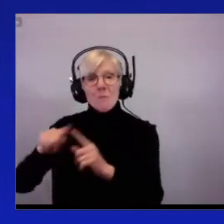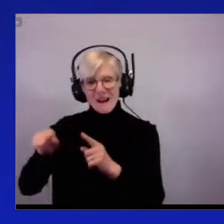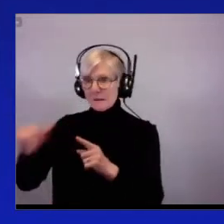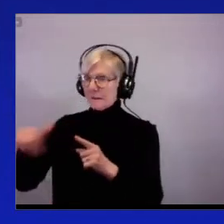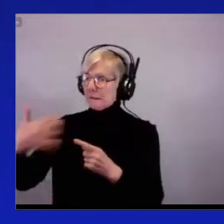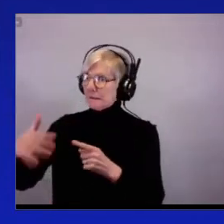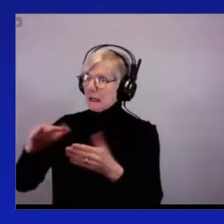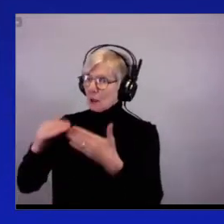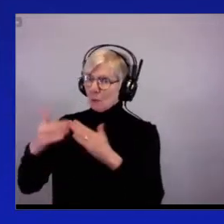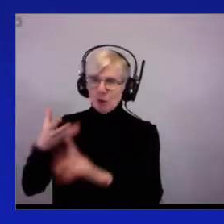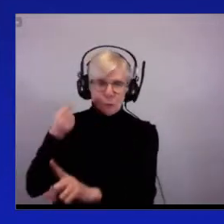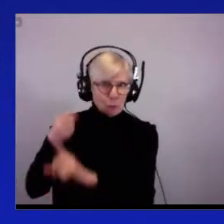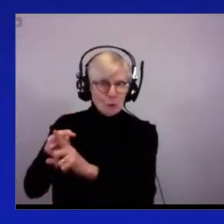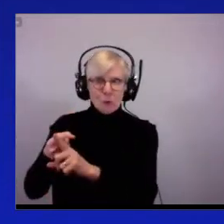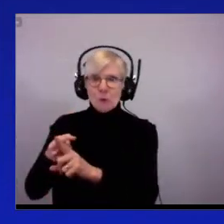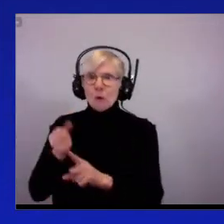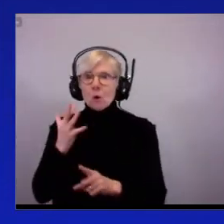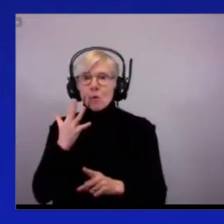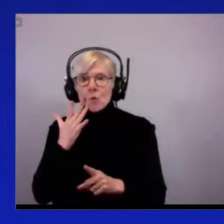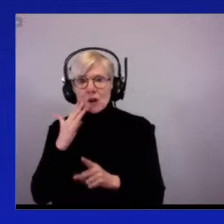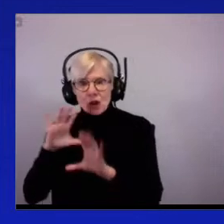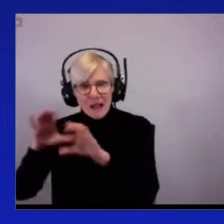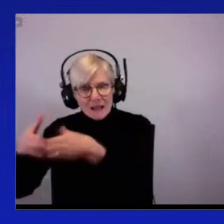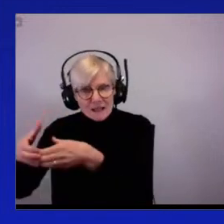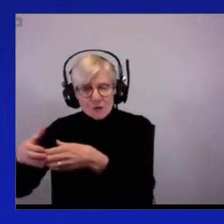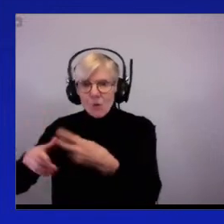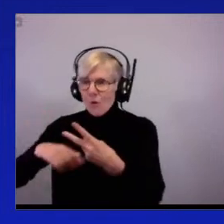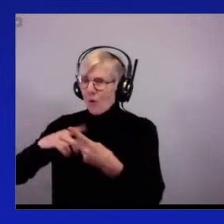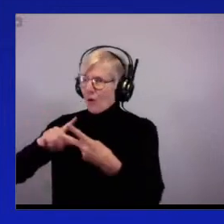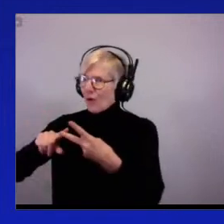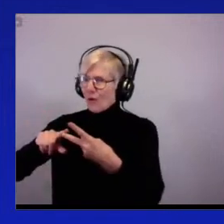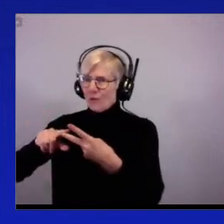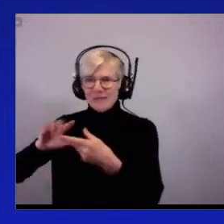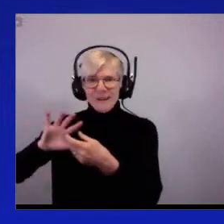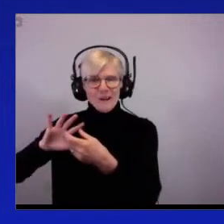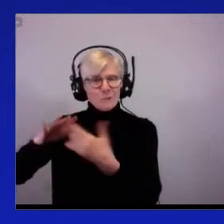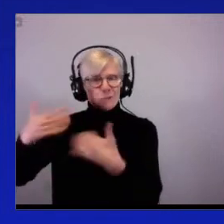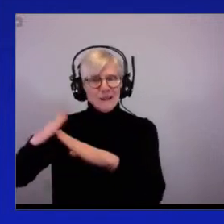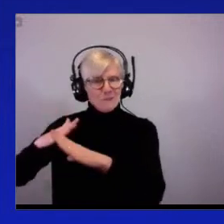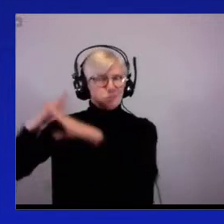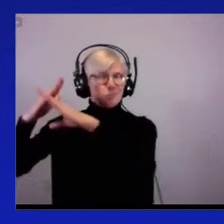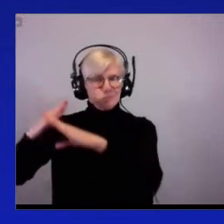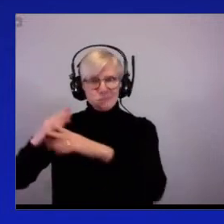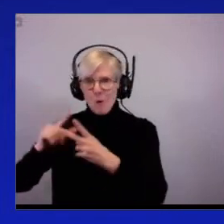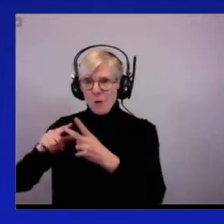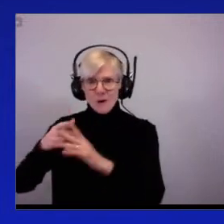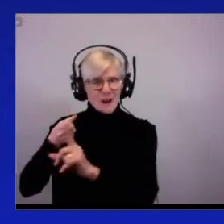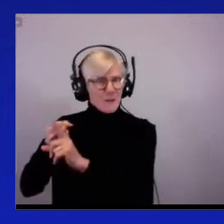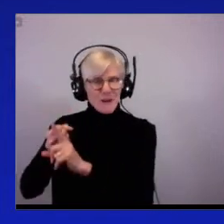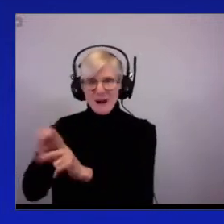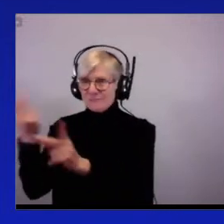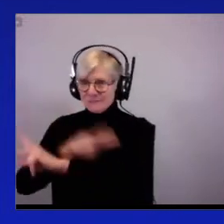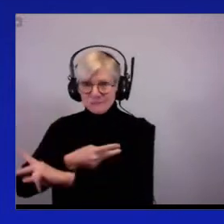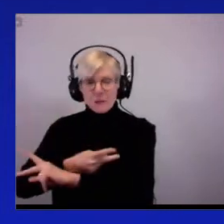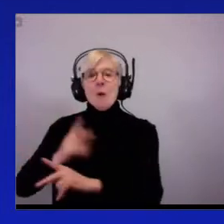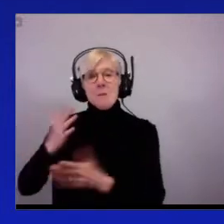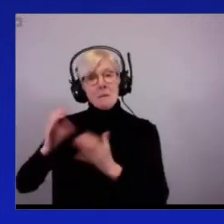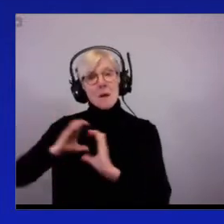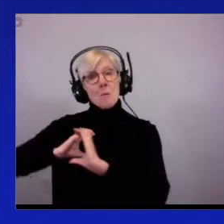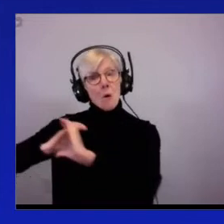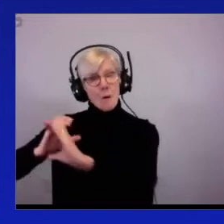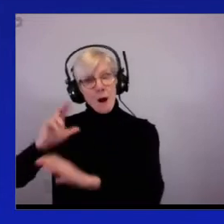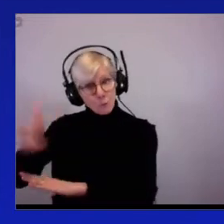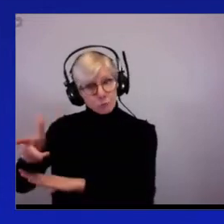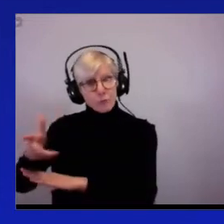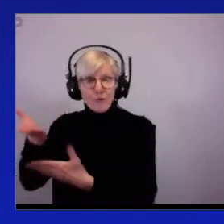disproportionately impacted or racialized or whatever. We're going to set up a mobile clinic there. Okay, I like that. When will we